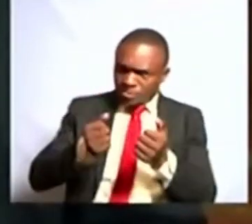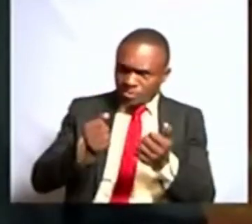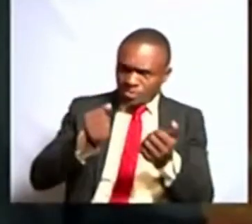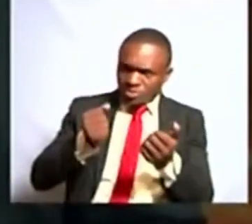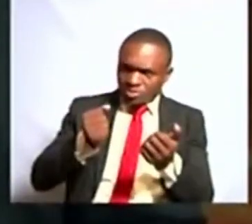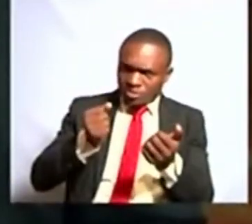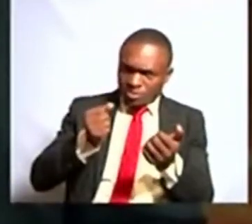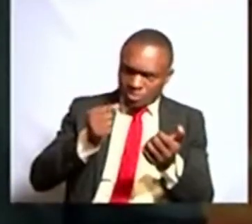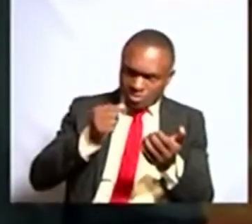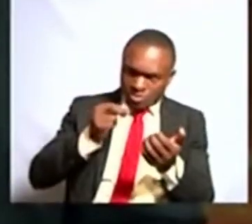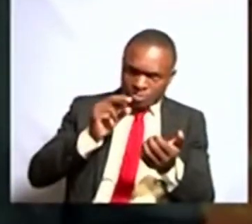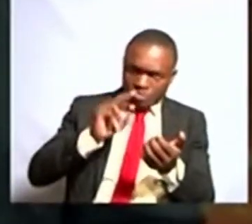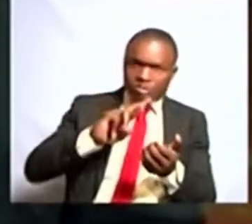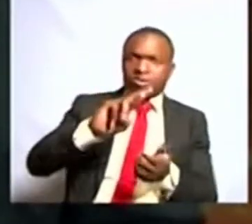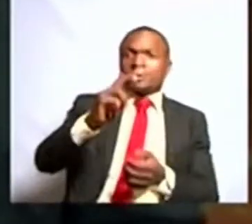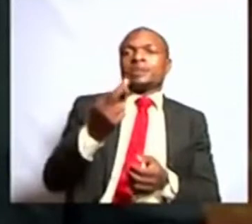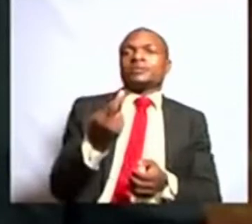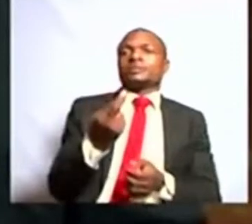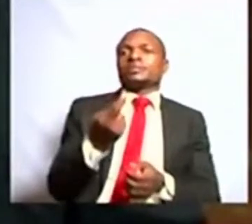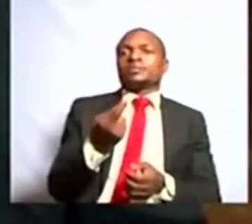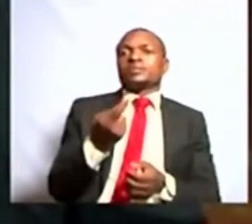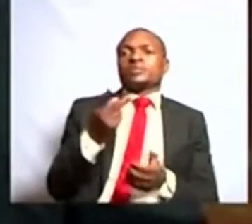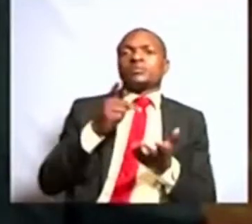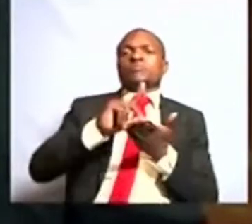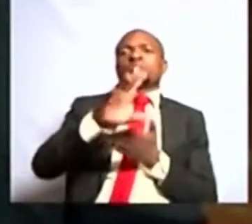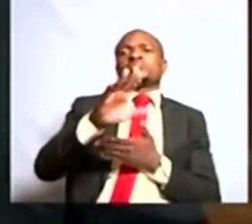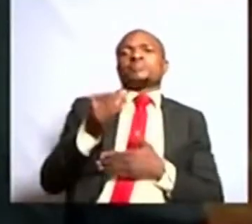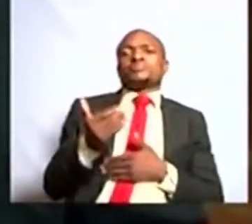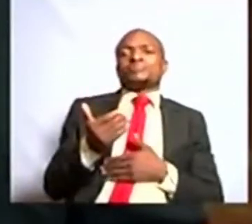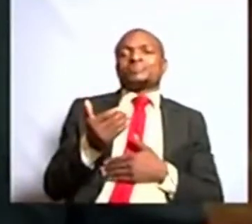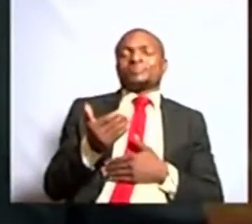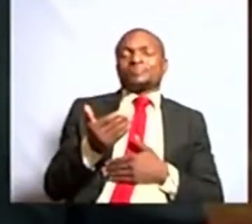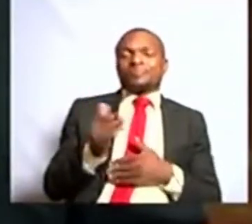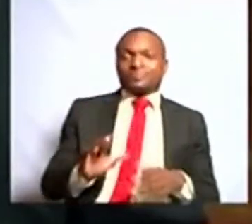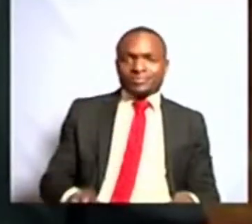refund, or you had to refund, or you wanted a refund from